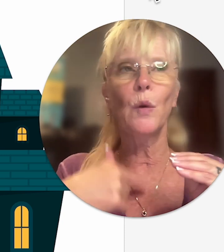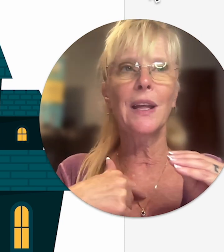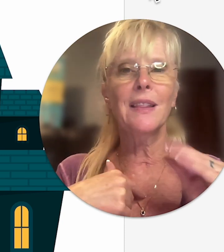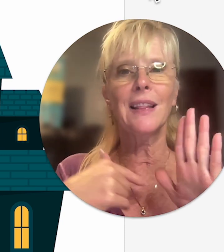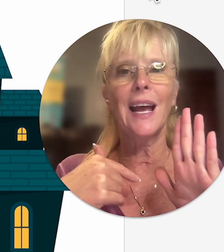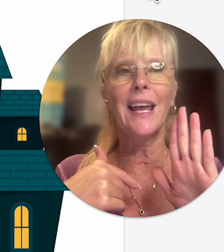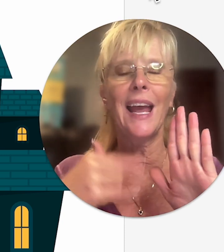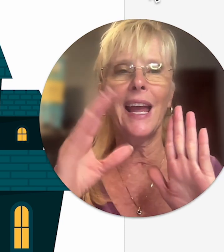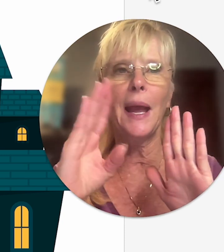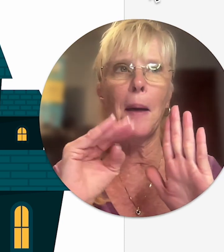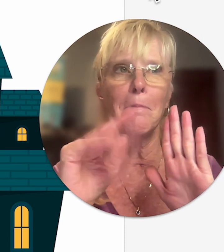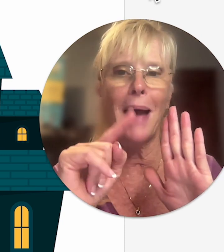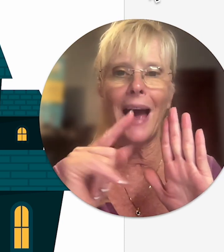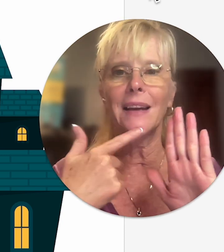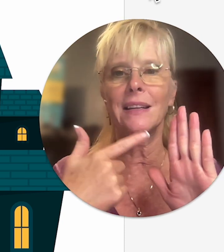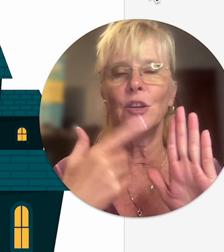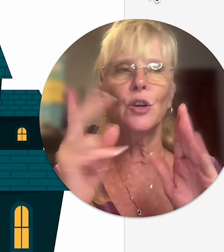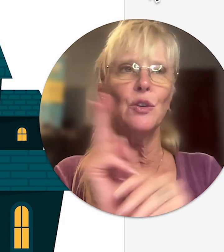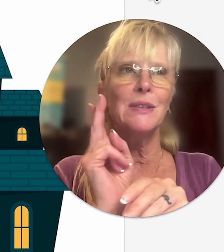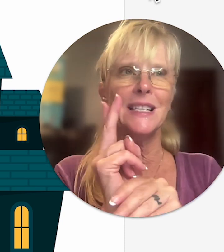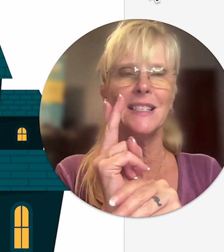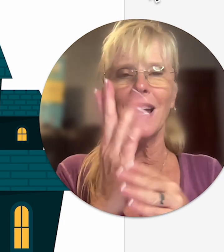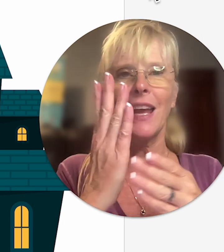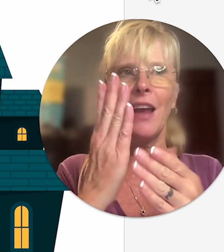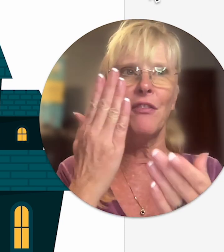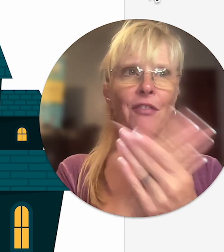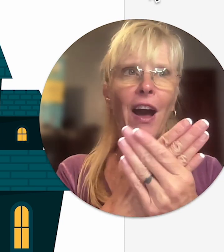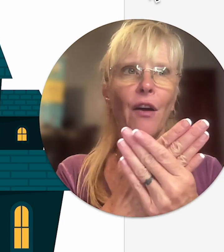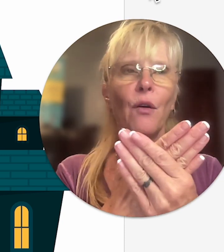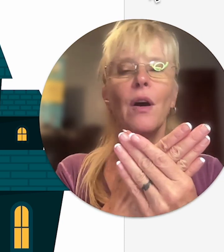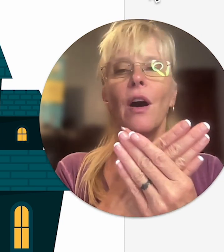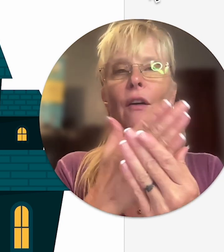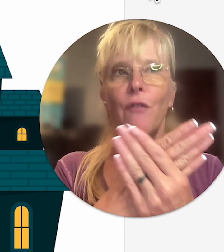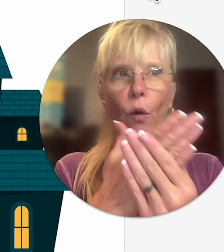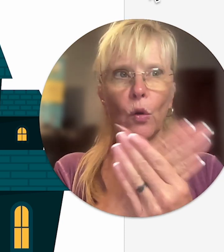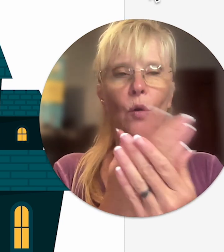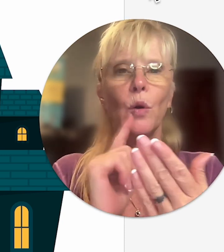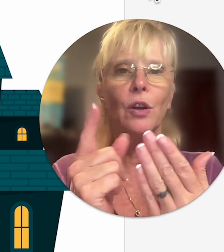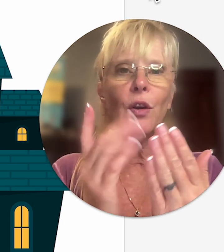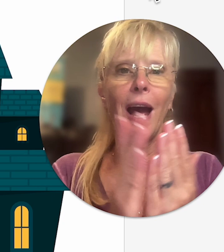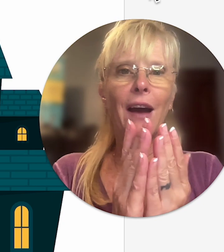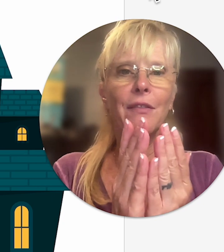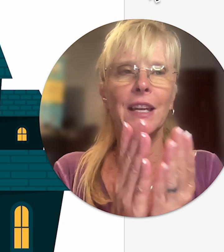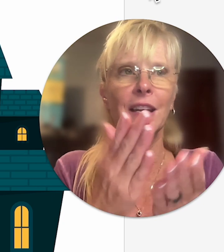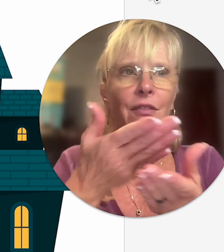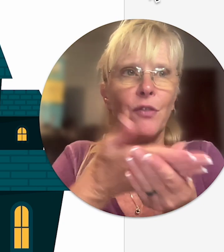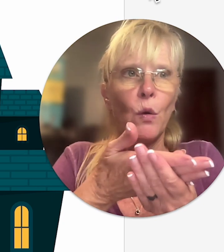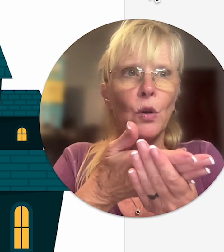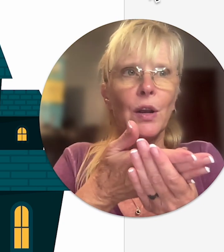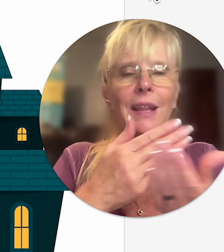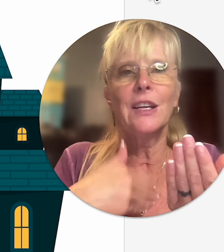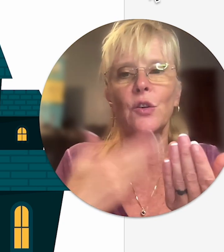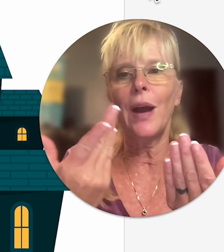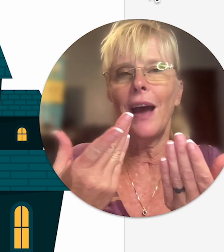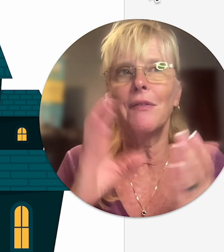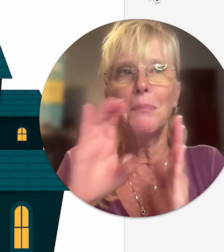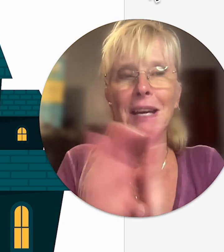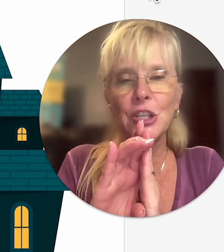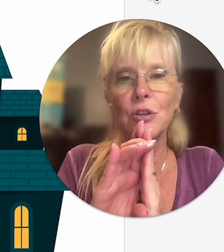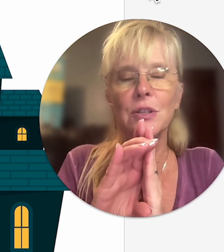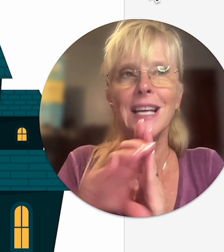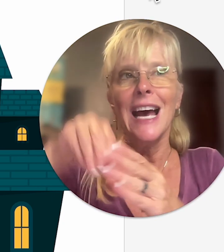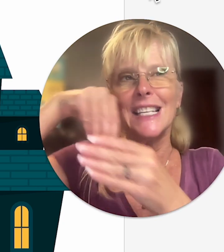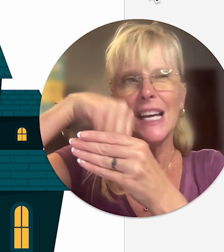kids with like a mat. You can use this like a file folder where you have it in a folder, and then you have